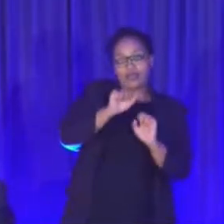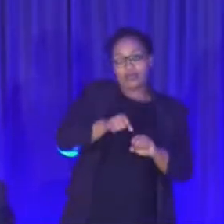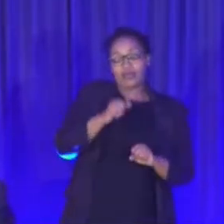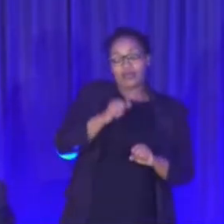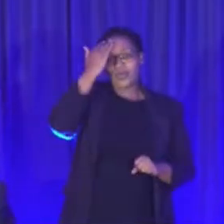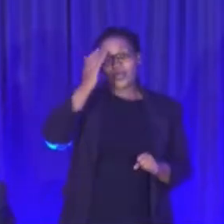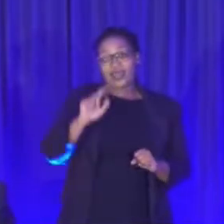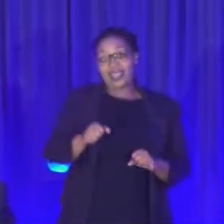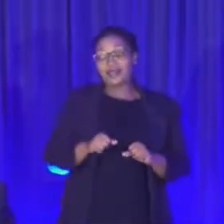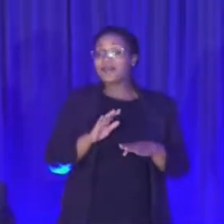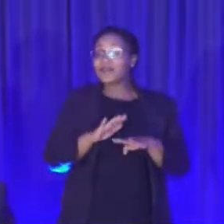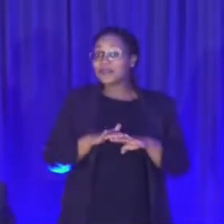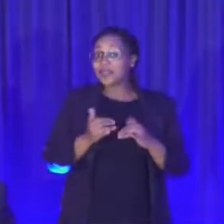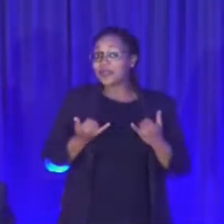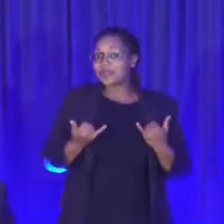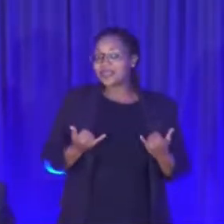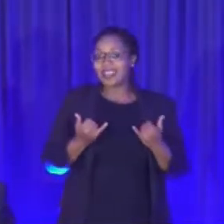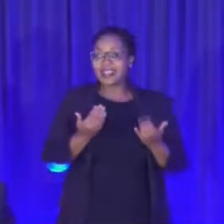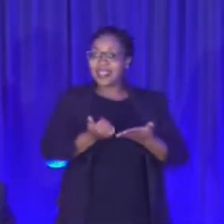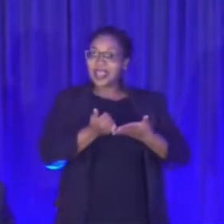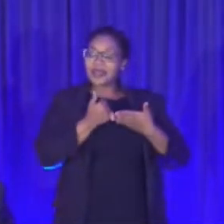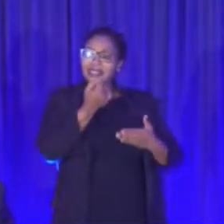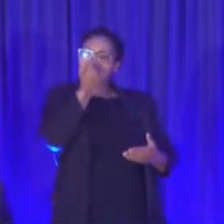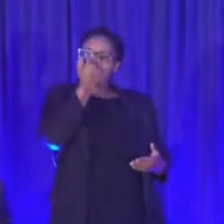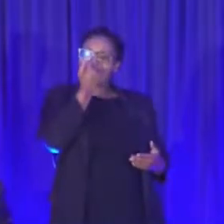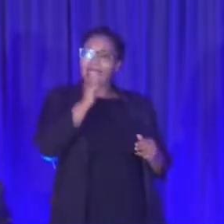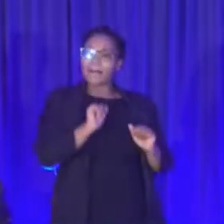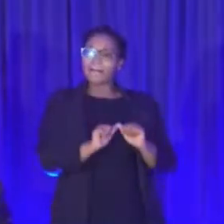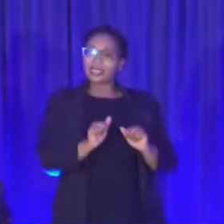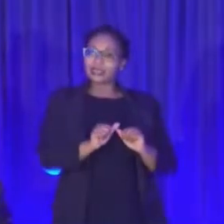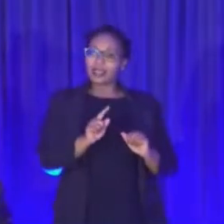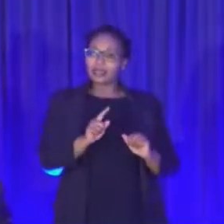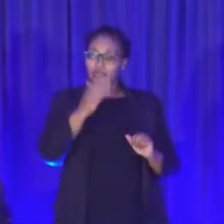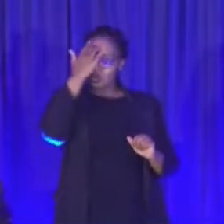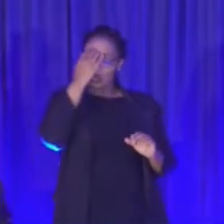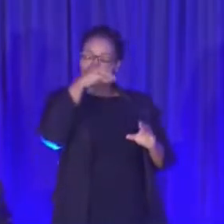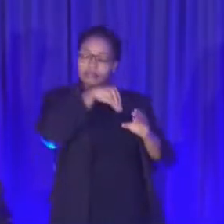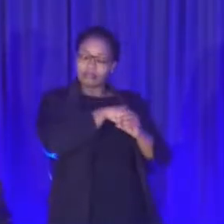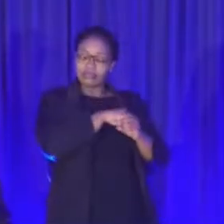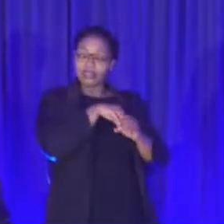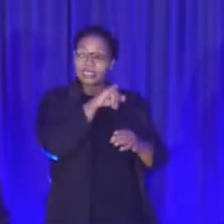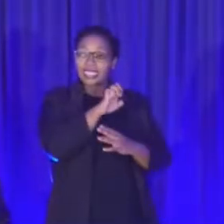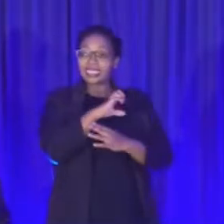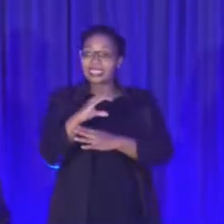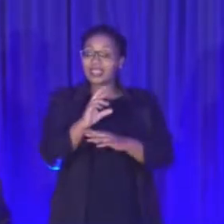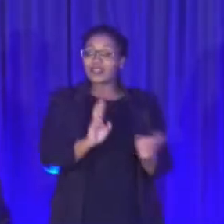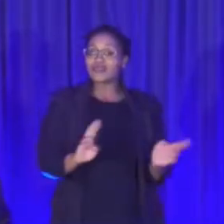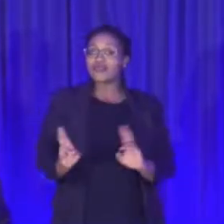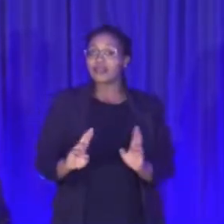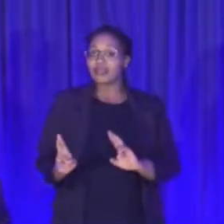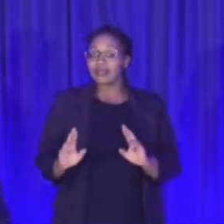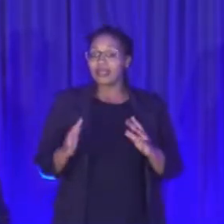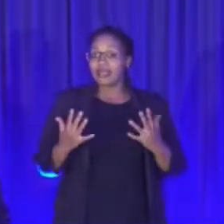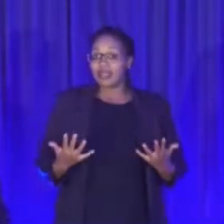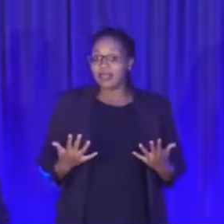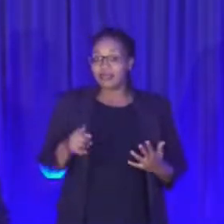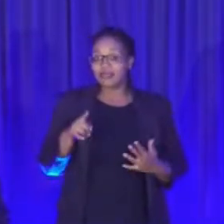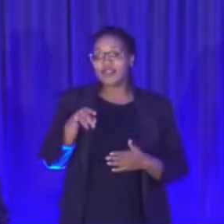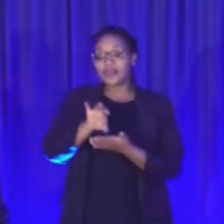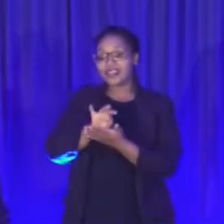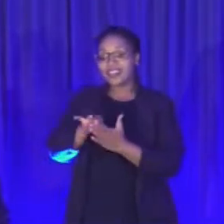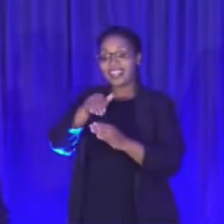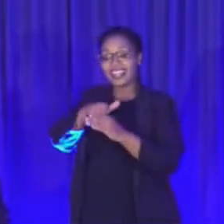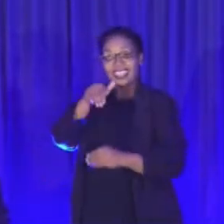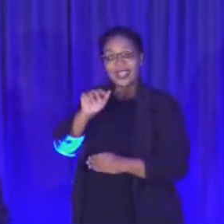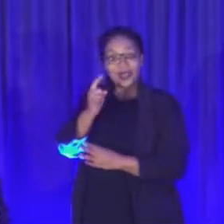us better understand as to how ready the IEC is, of course, the readiness for the elections is the